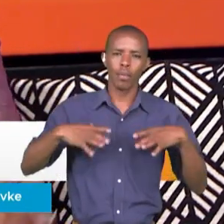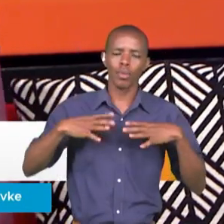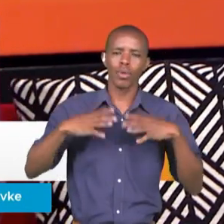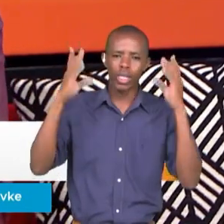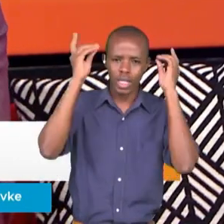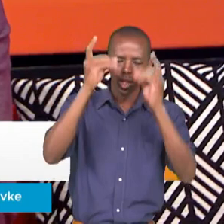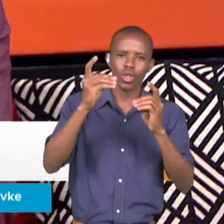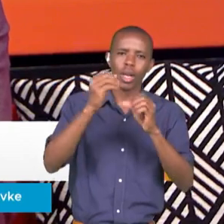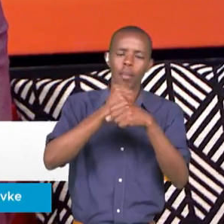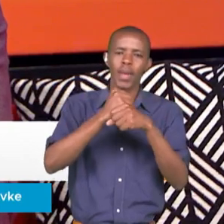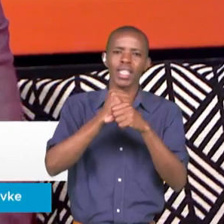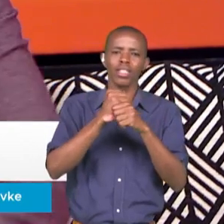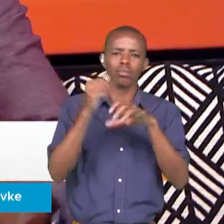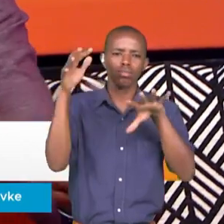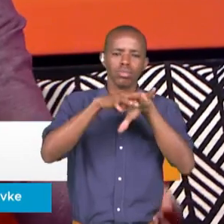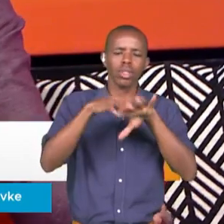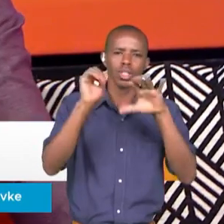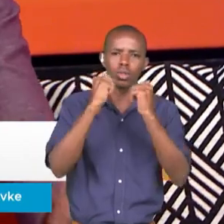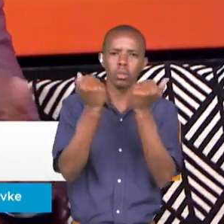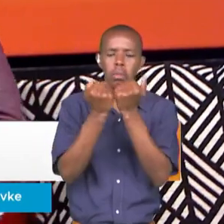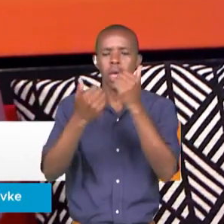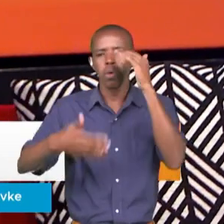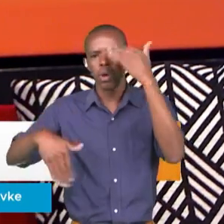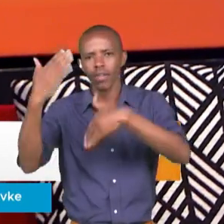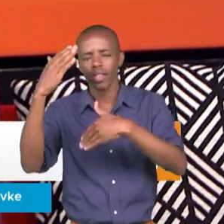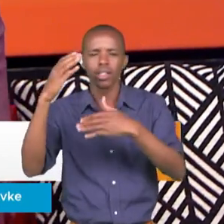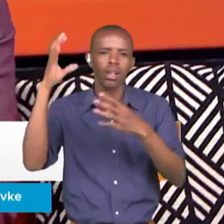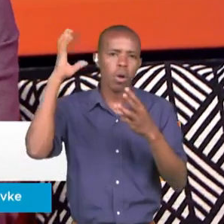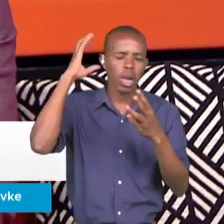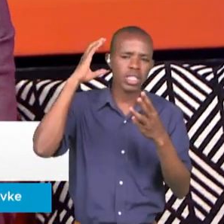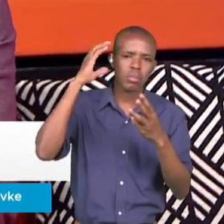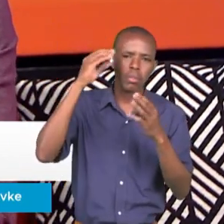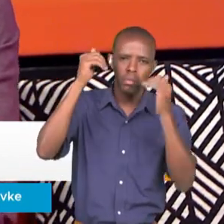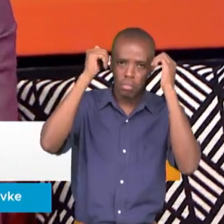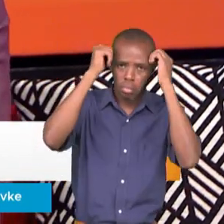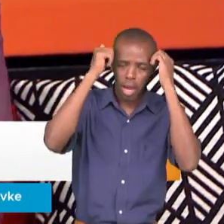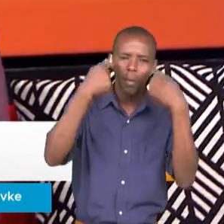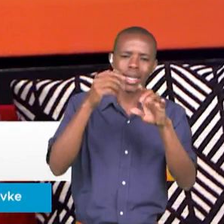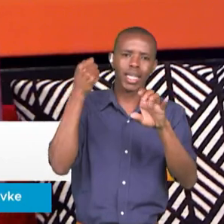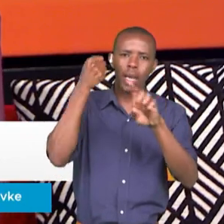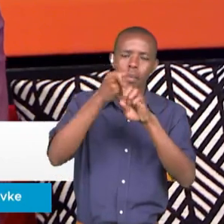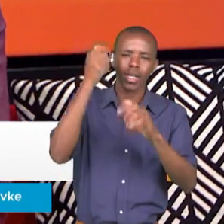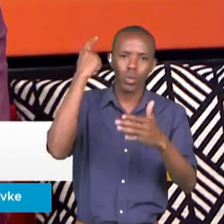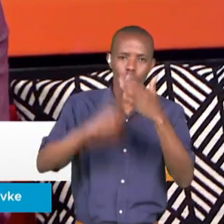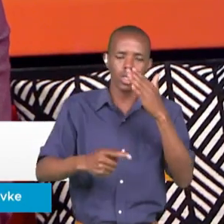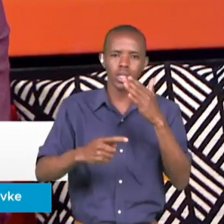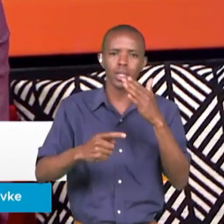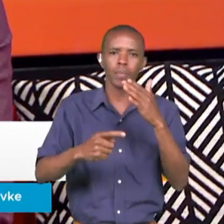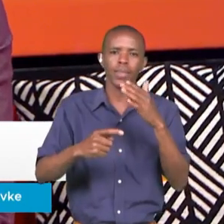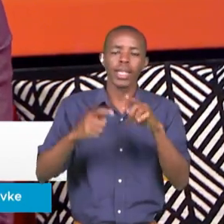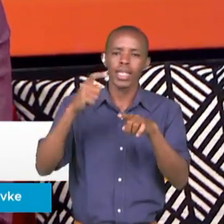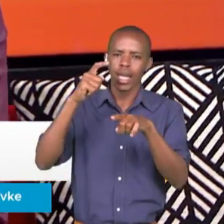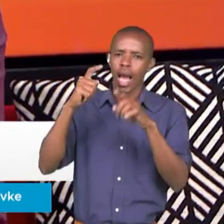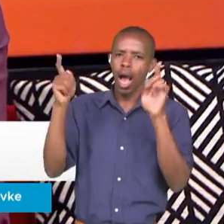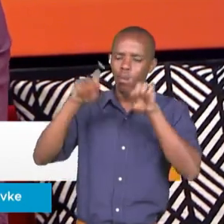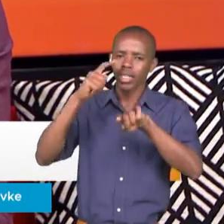in the society, just to be seen. I'm in the university, I'm in the college, do something. But what's the impact? Reality checks only when you're done